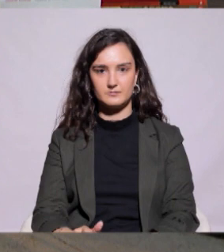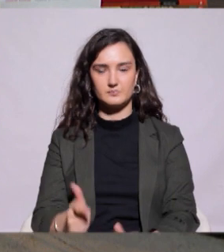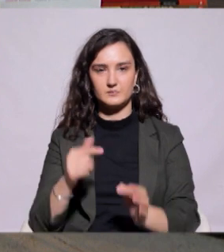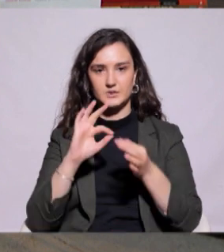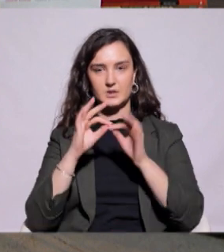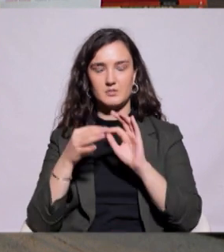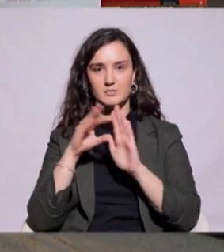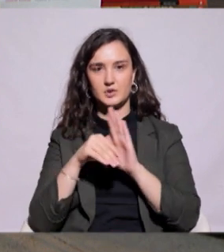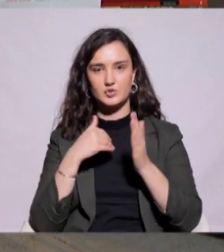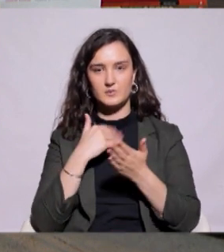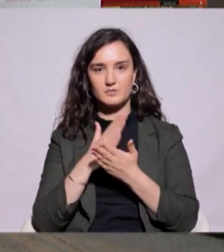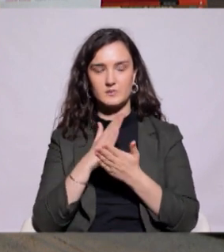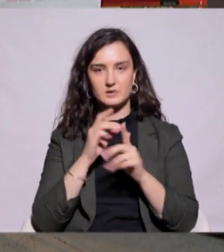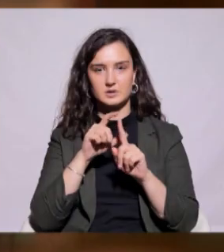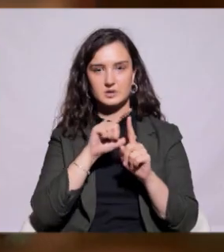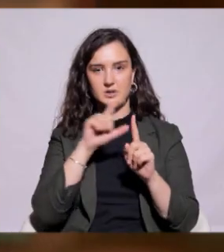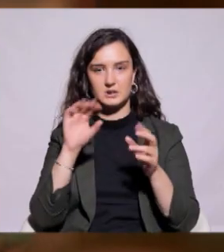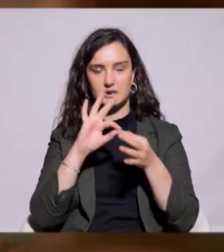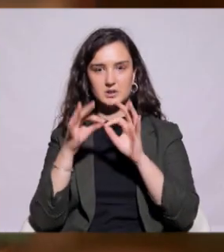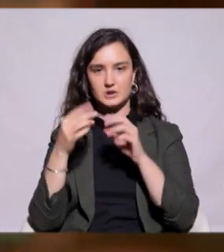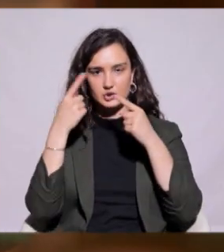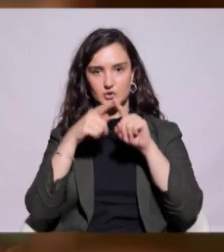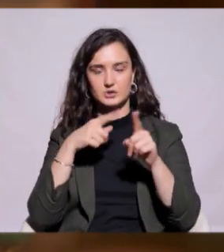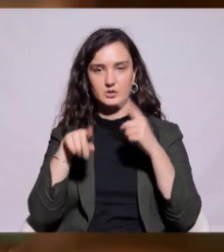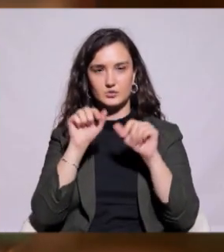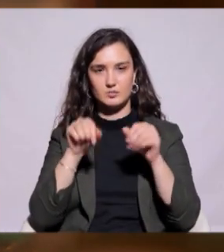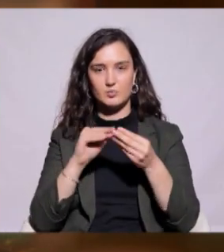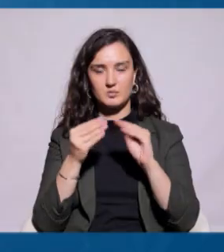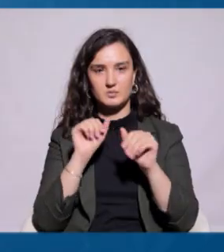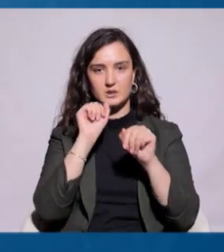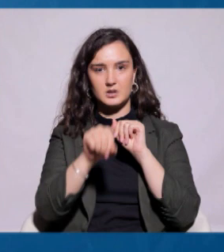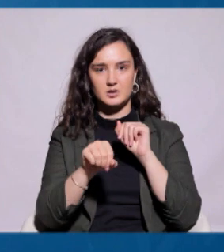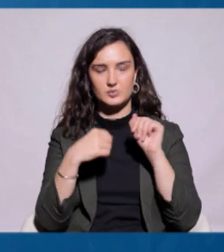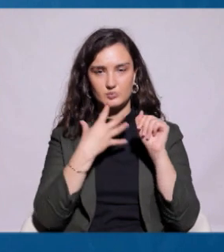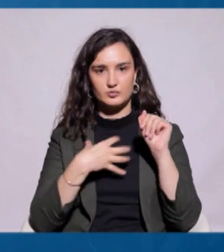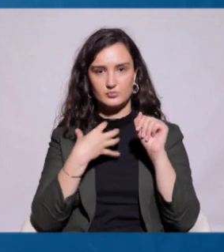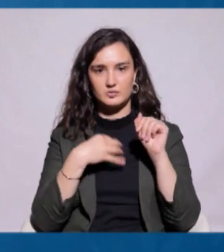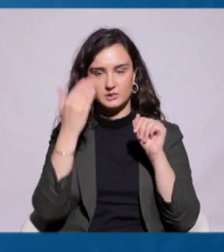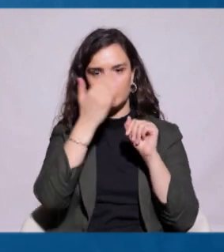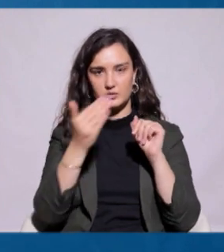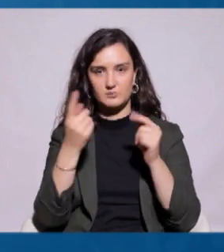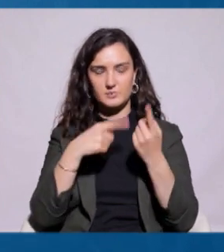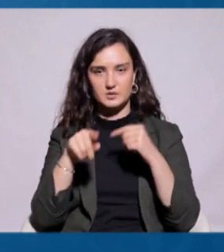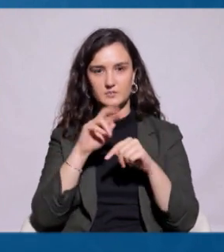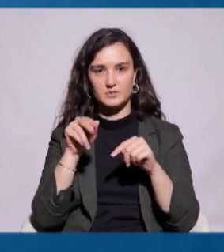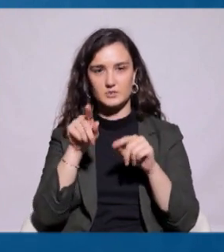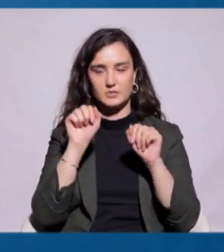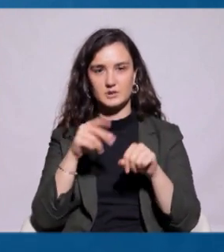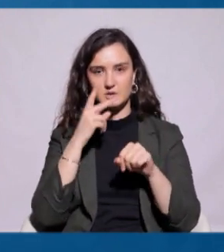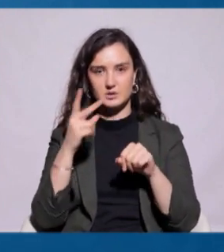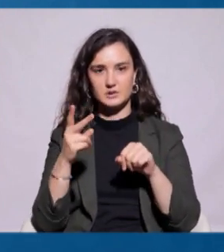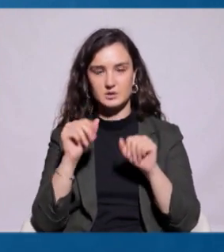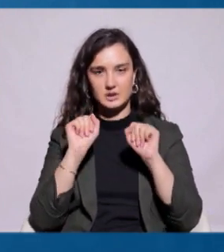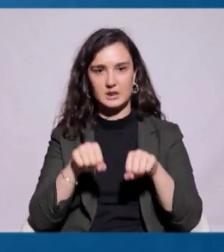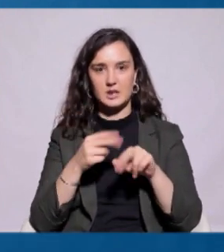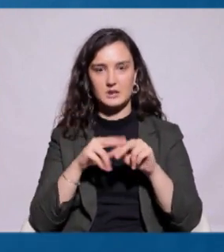In the grammar section, we have a sentence given. Engineers can solve problems important for the society. As you can see,